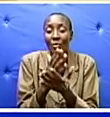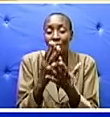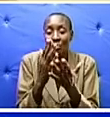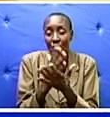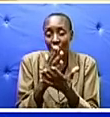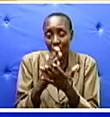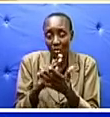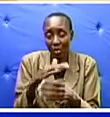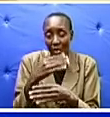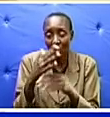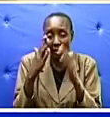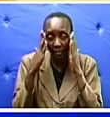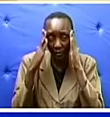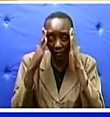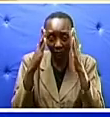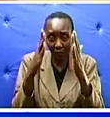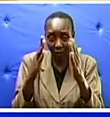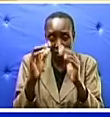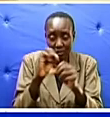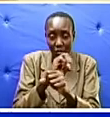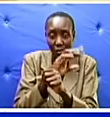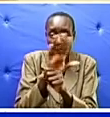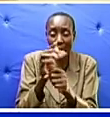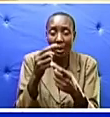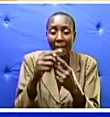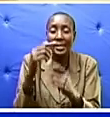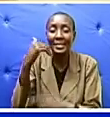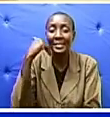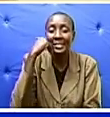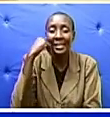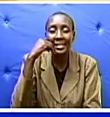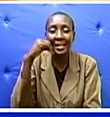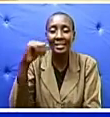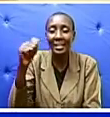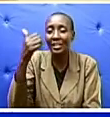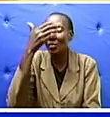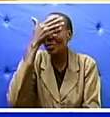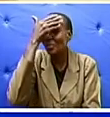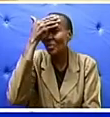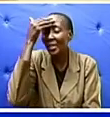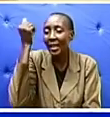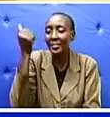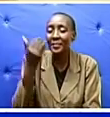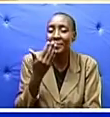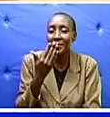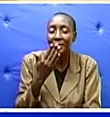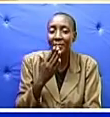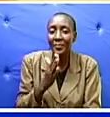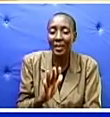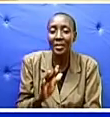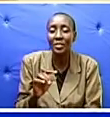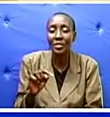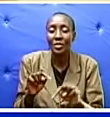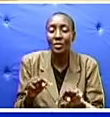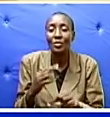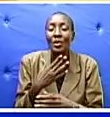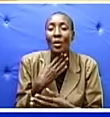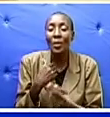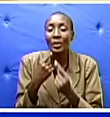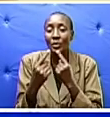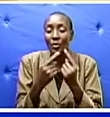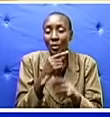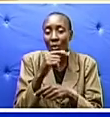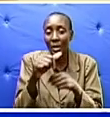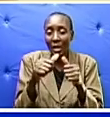COVID-19, there are some diseases that have been forgotten, if I may say. And today we want to talk about those